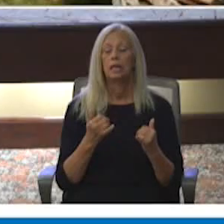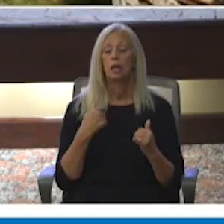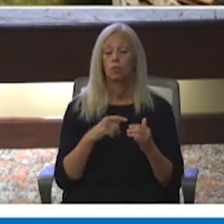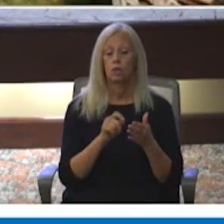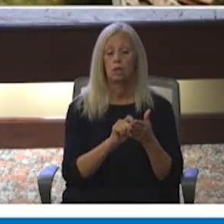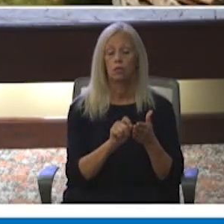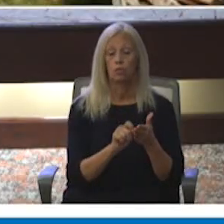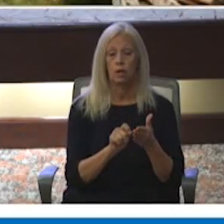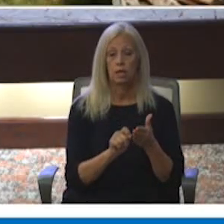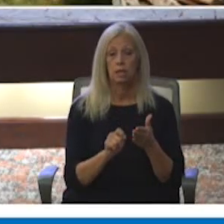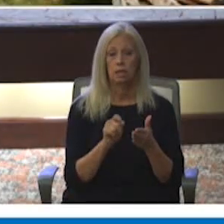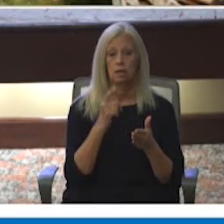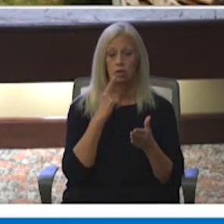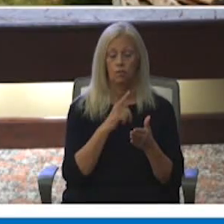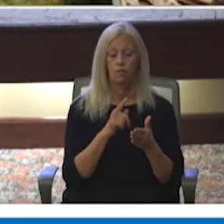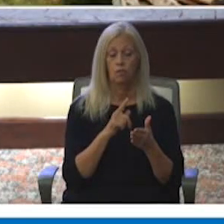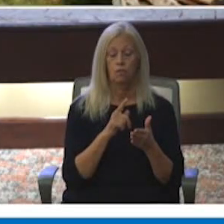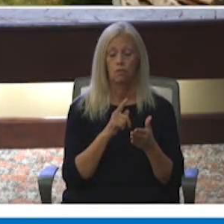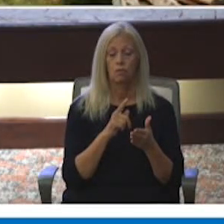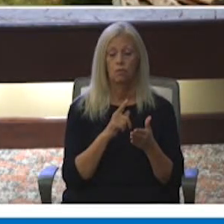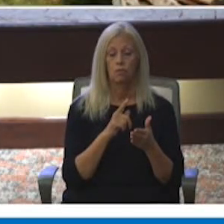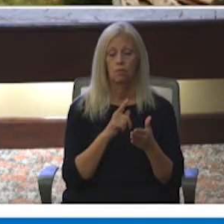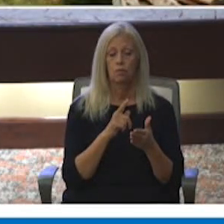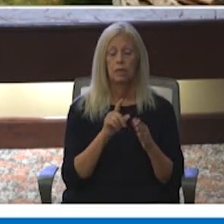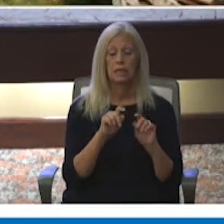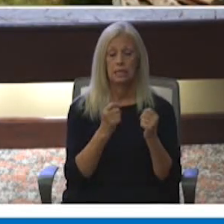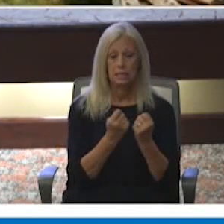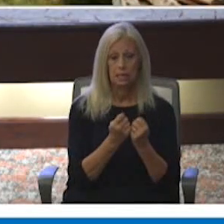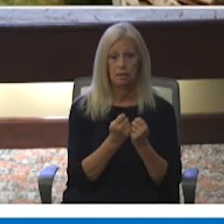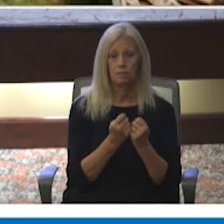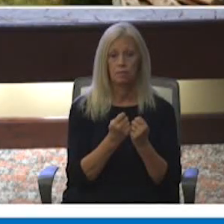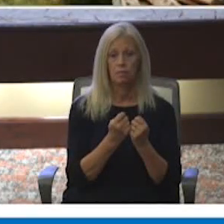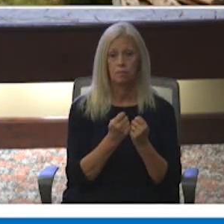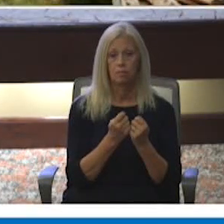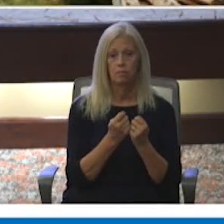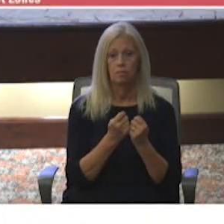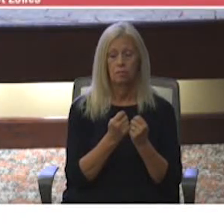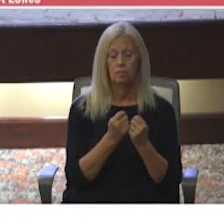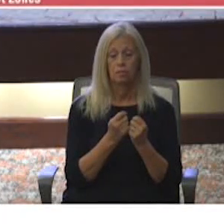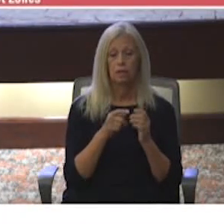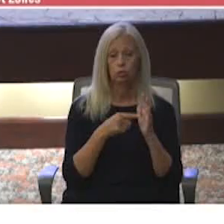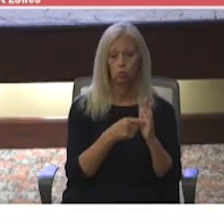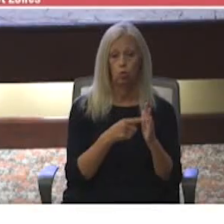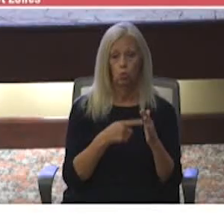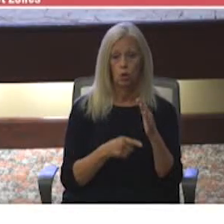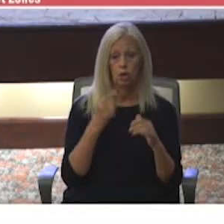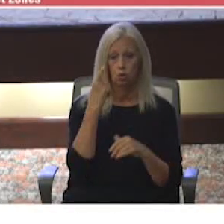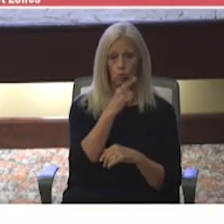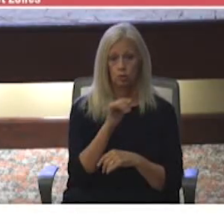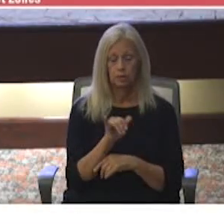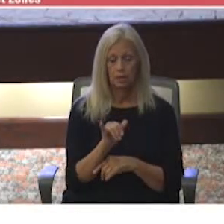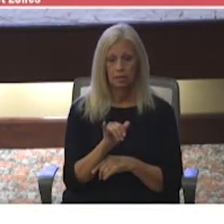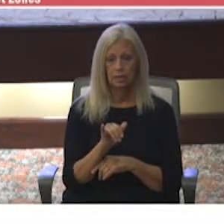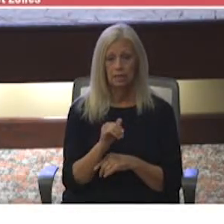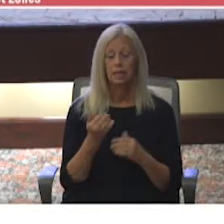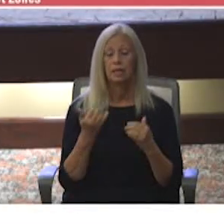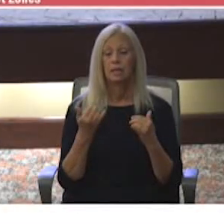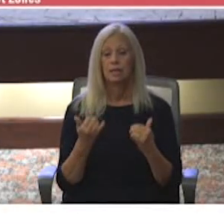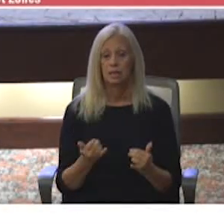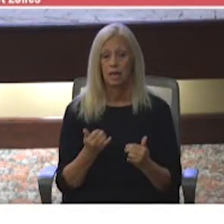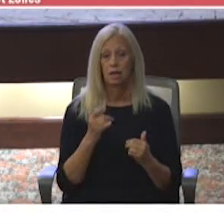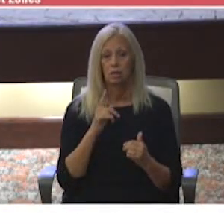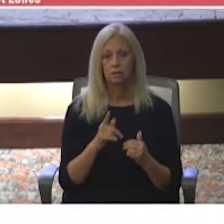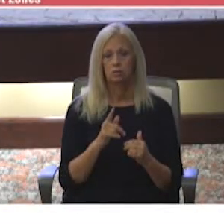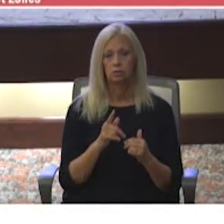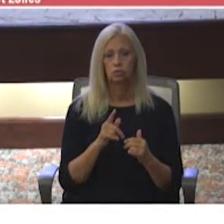purpose statements. The team has done these renderings, like you see on the right, of what this area can look like. And then we're starting to turn that into actual